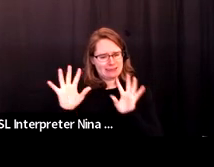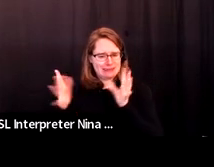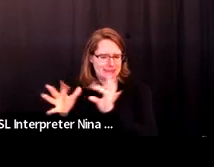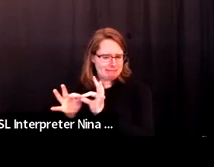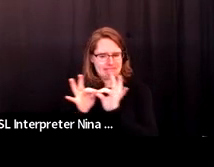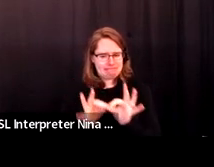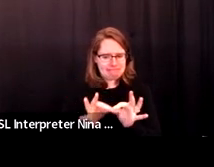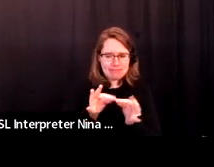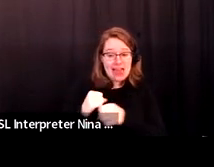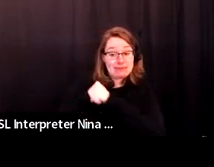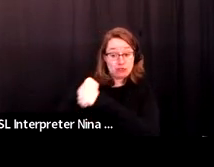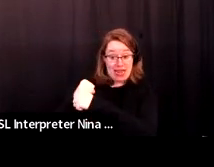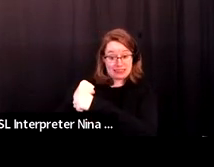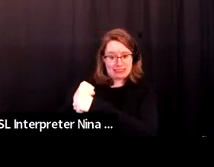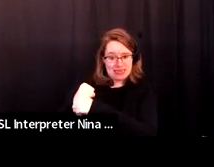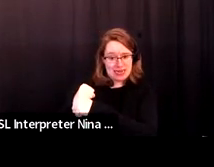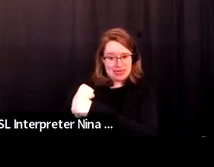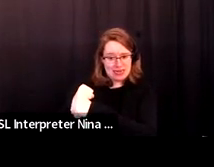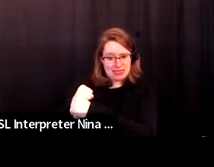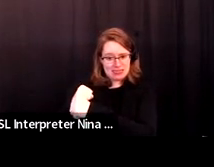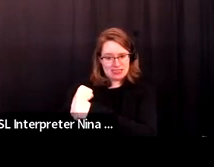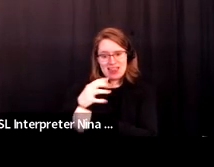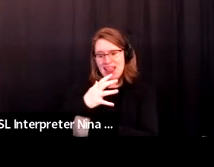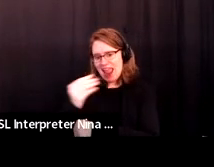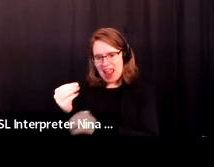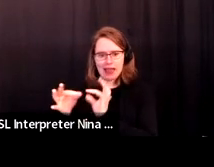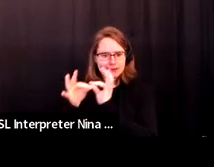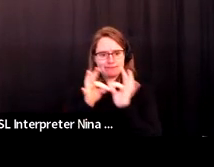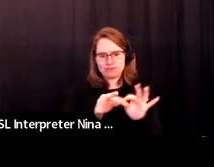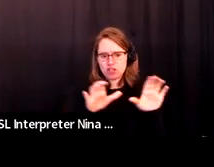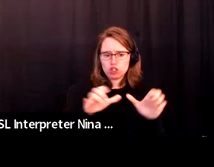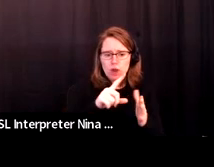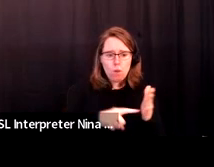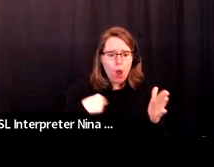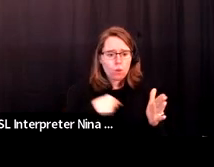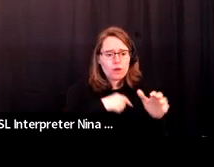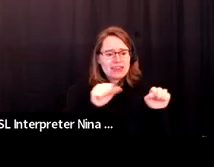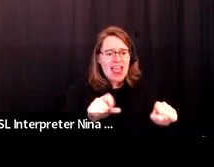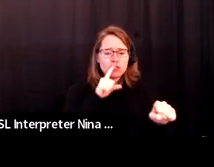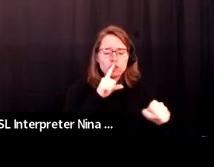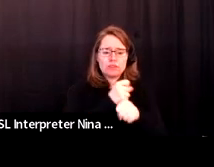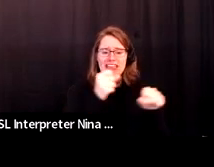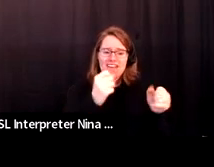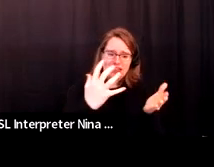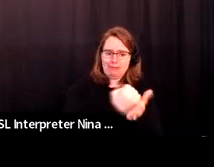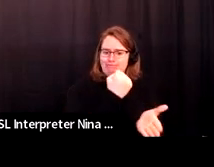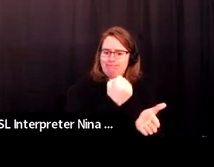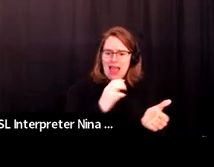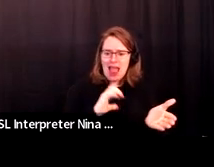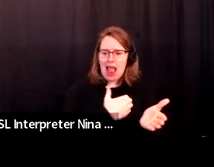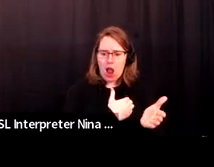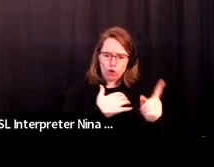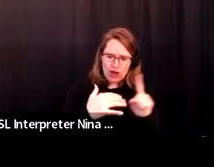our natural environment, but also doing what we can to safely leverage our environment and our natural